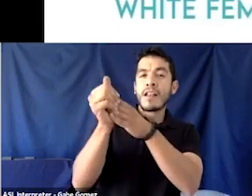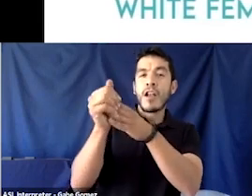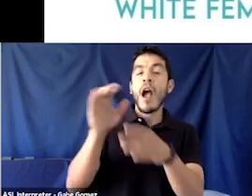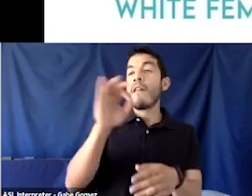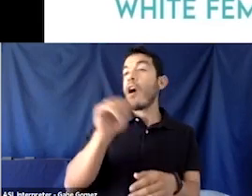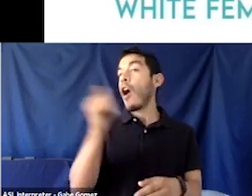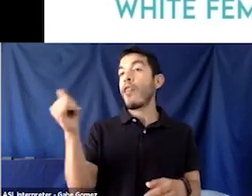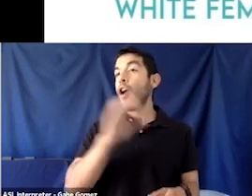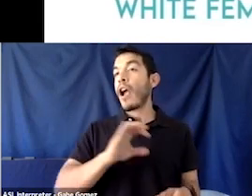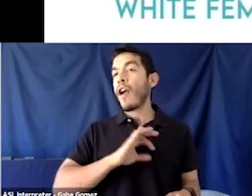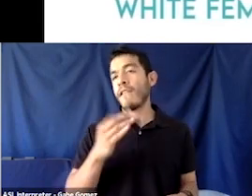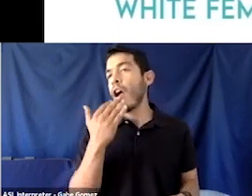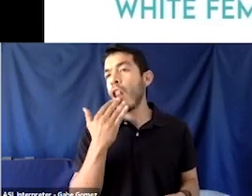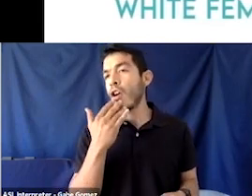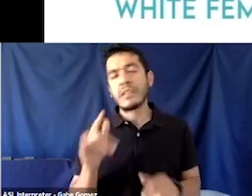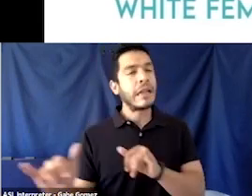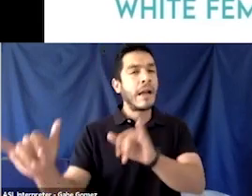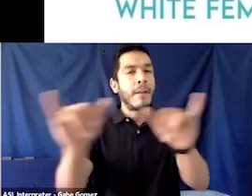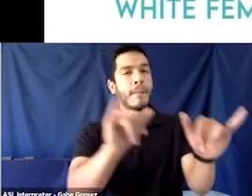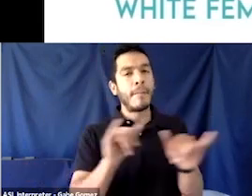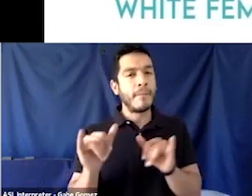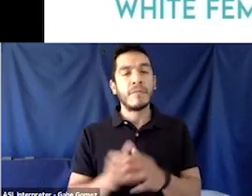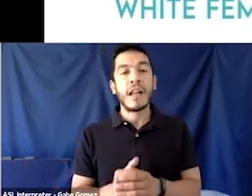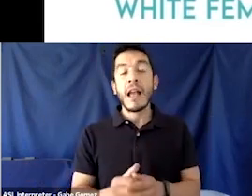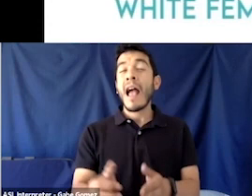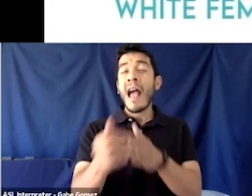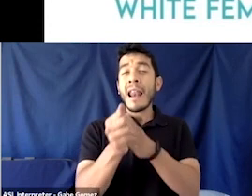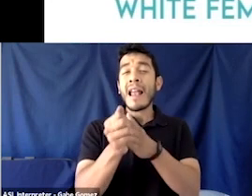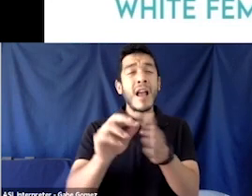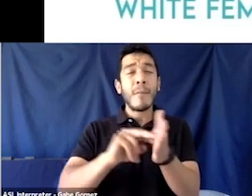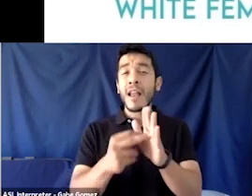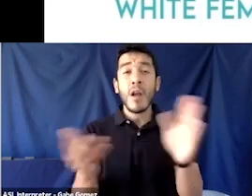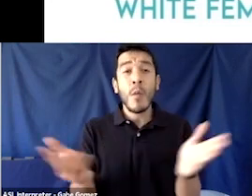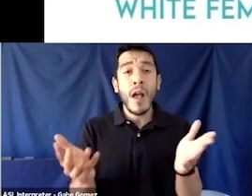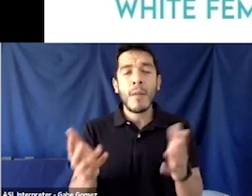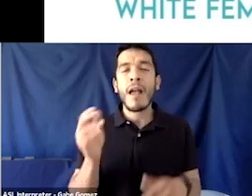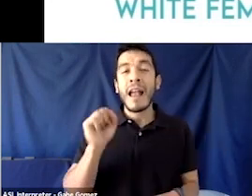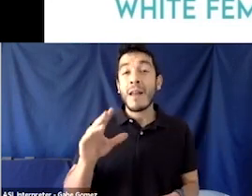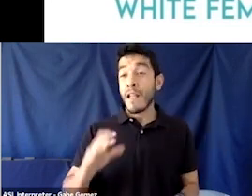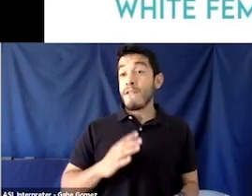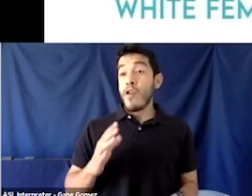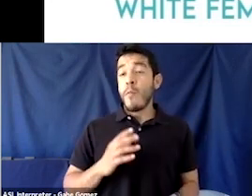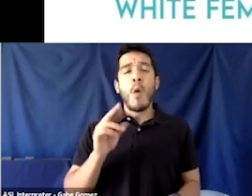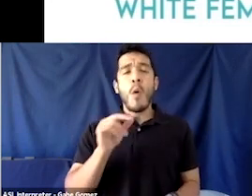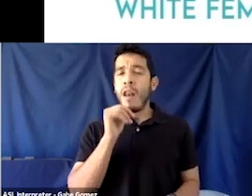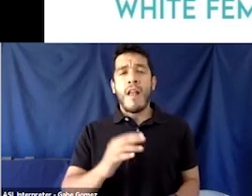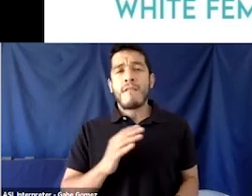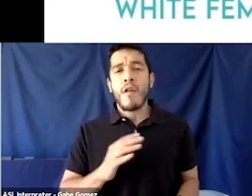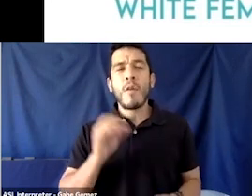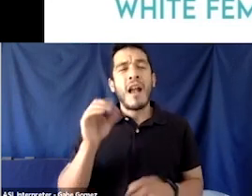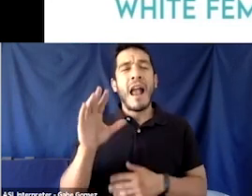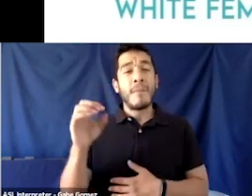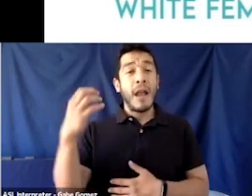of color. And just to be clear, leadership can be formal leadership or informal leadership. It can be a CEO, it can be